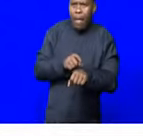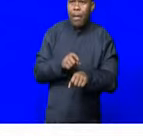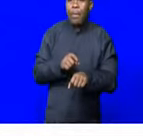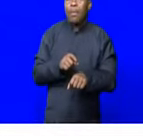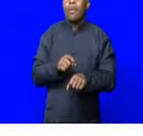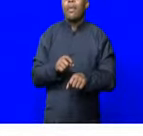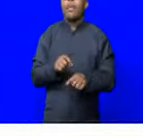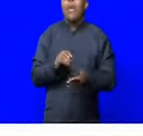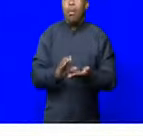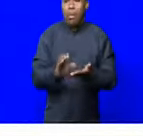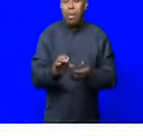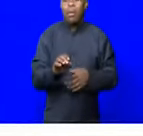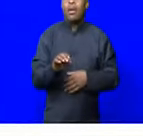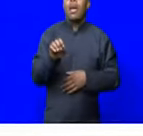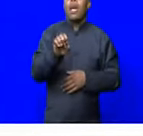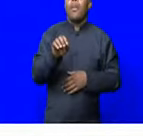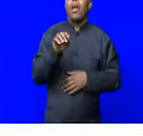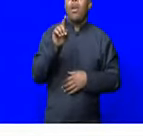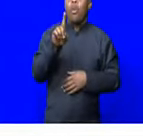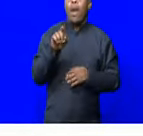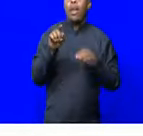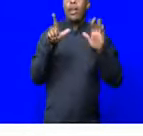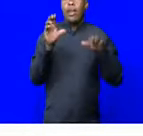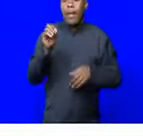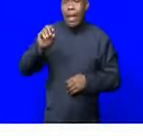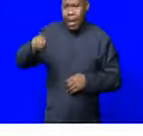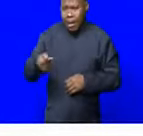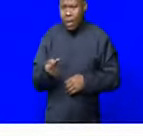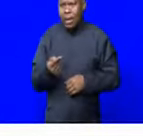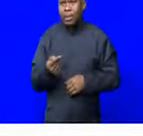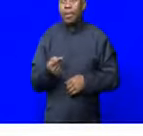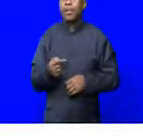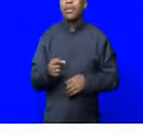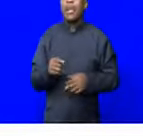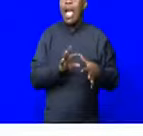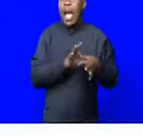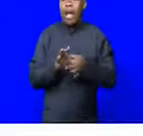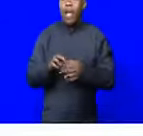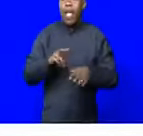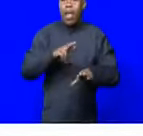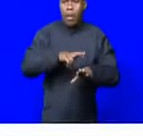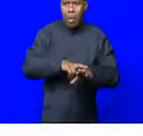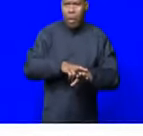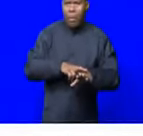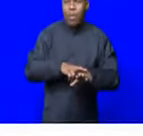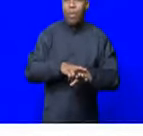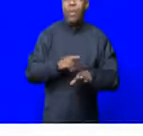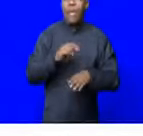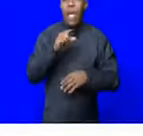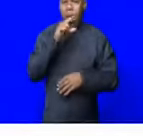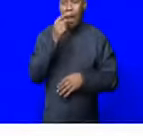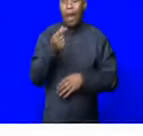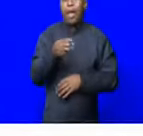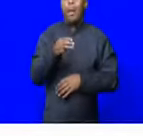ESCL is donating 170,000 to them today. The representative of the beneficiaries, Kulegani Makongo,